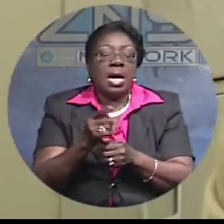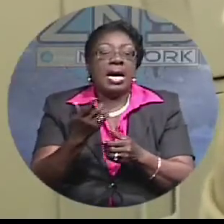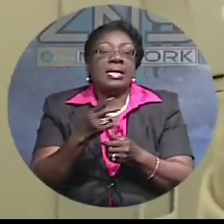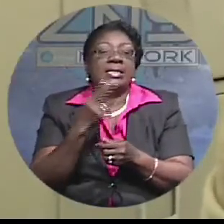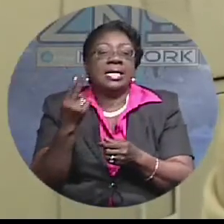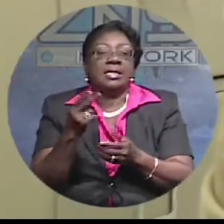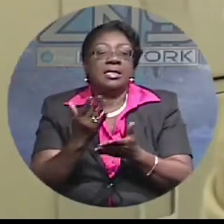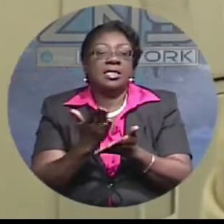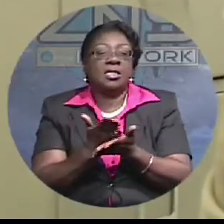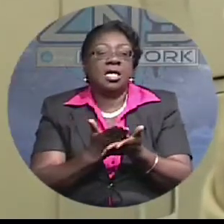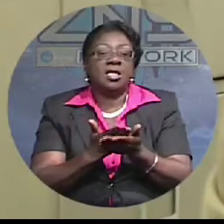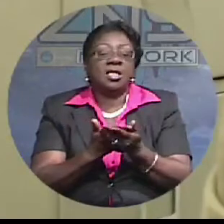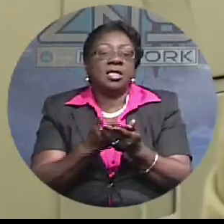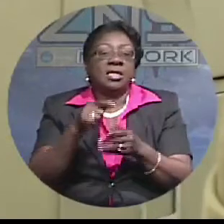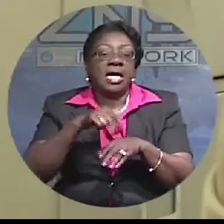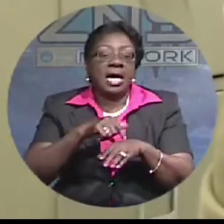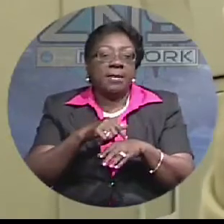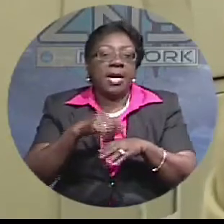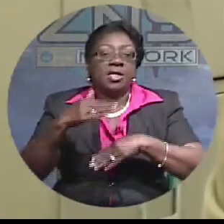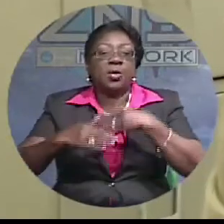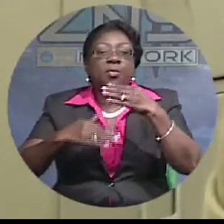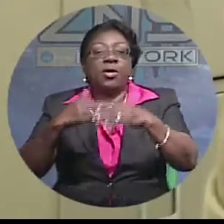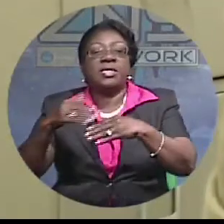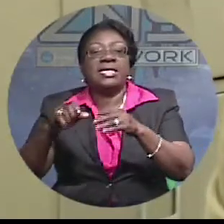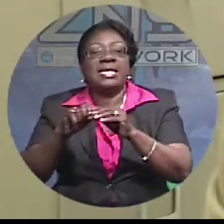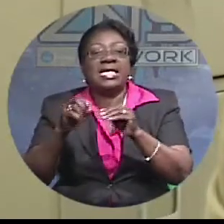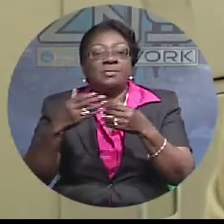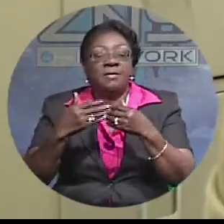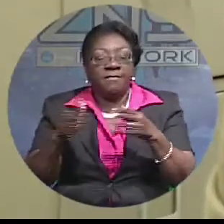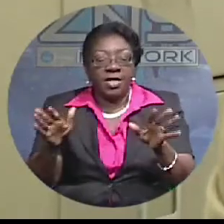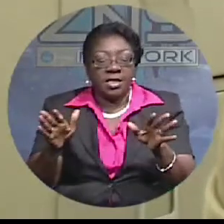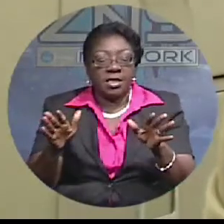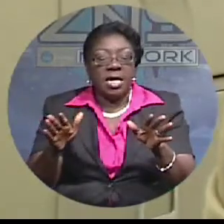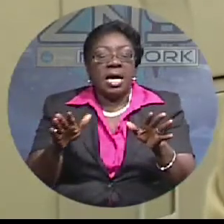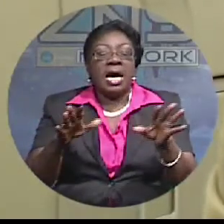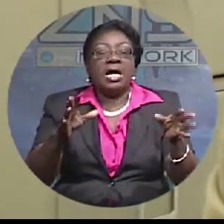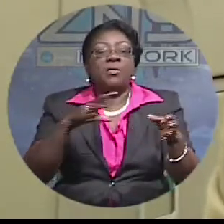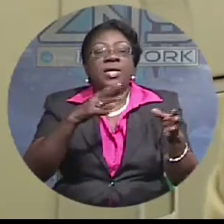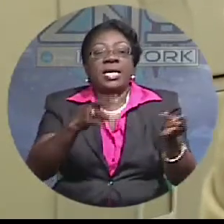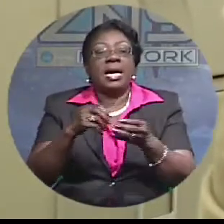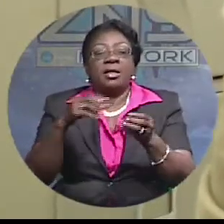the process has been completed, and then you can get the facts to